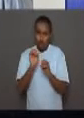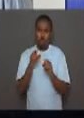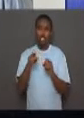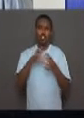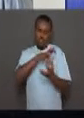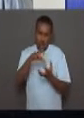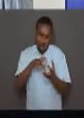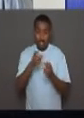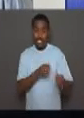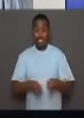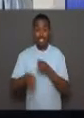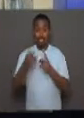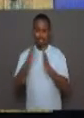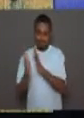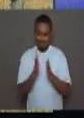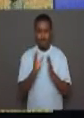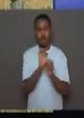its complex systems.